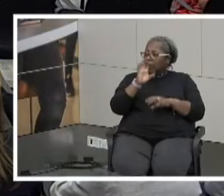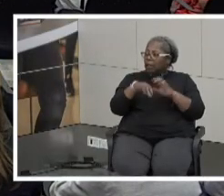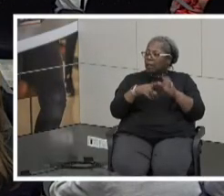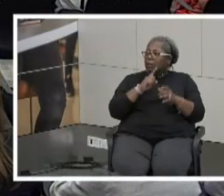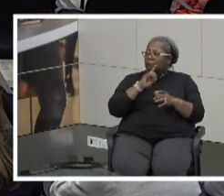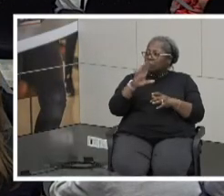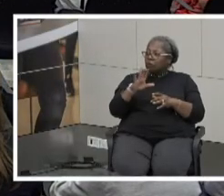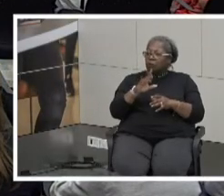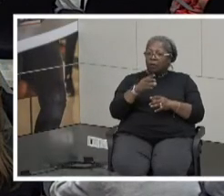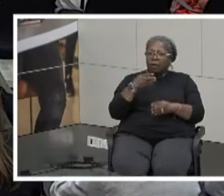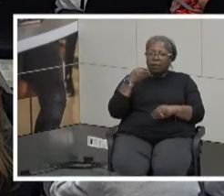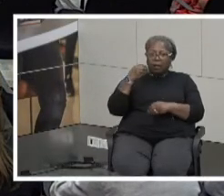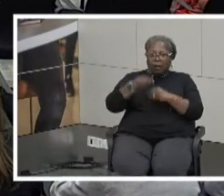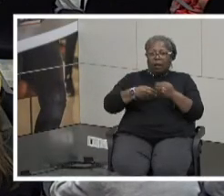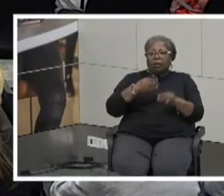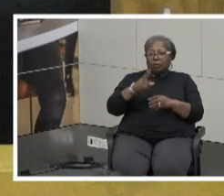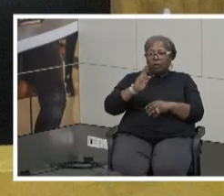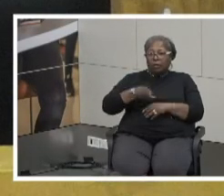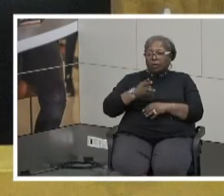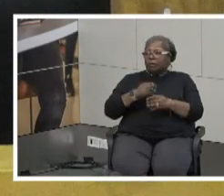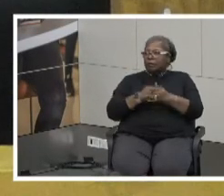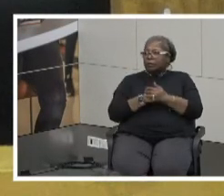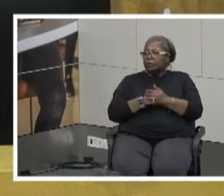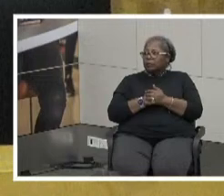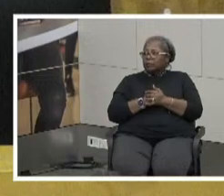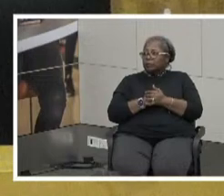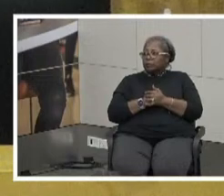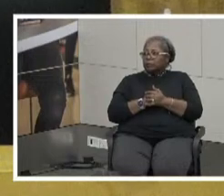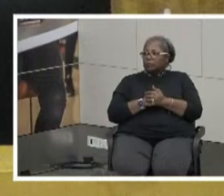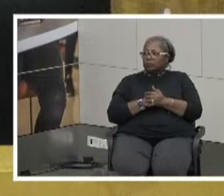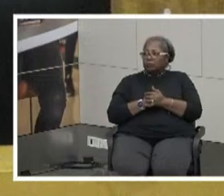thank you thank